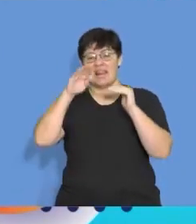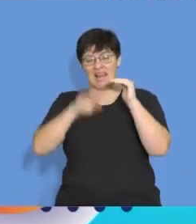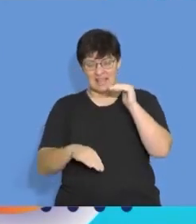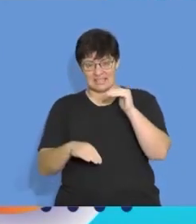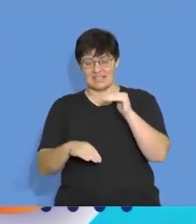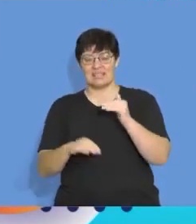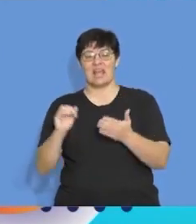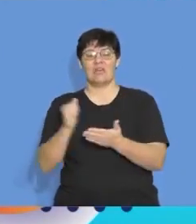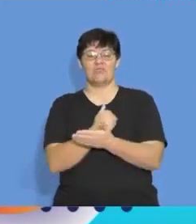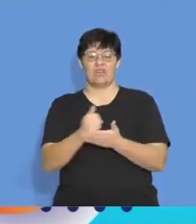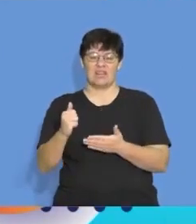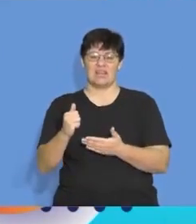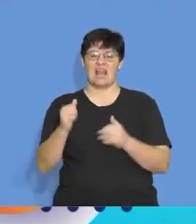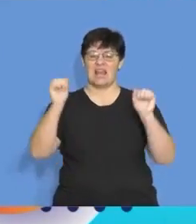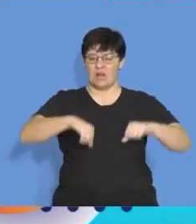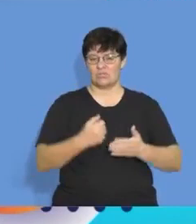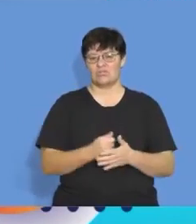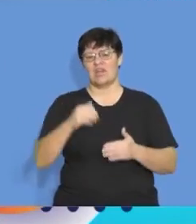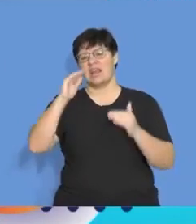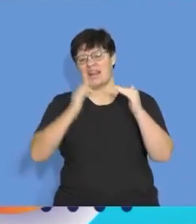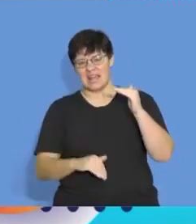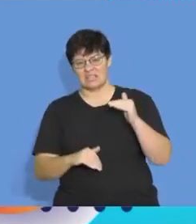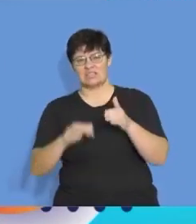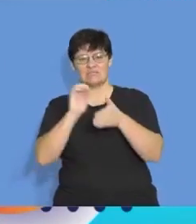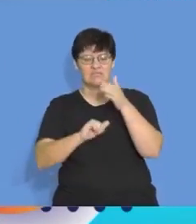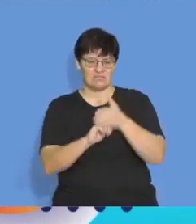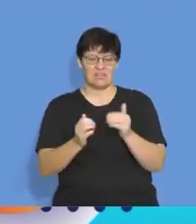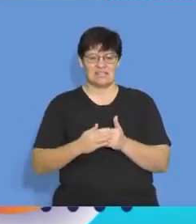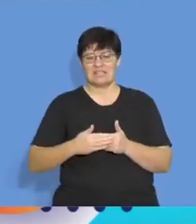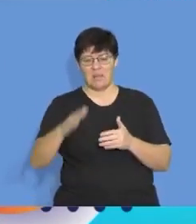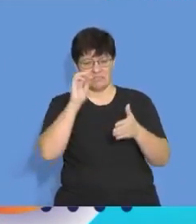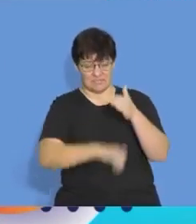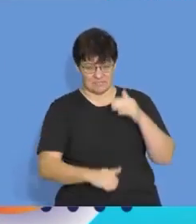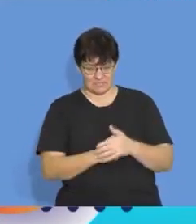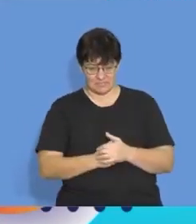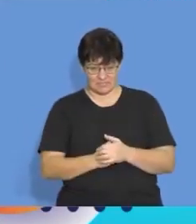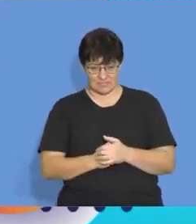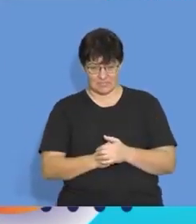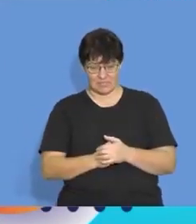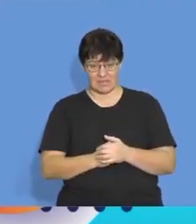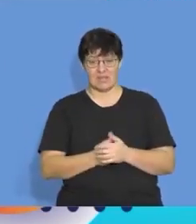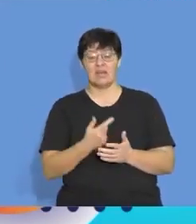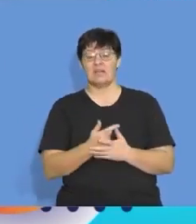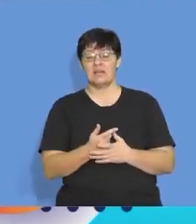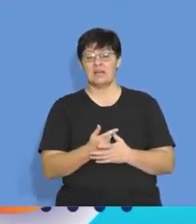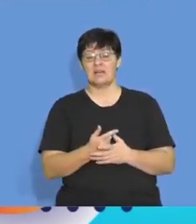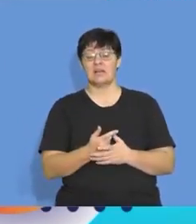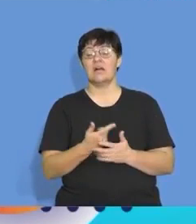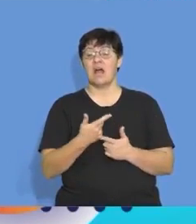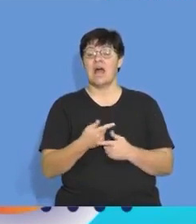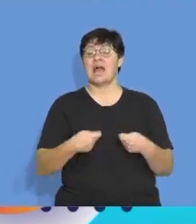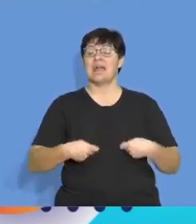allowances, less drawings, less donations. Right? Add your expenses on purchases,